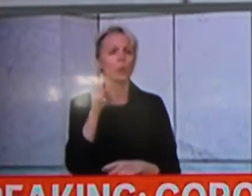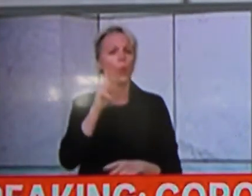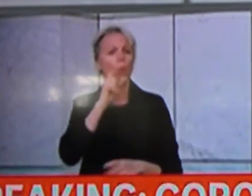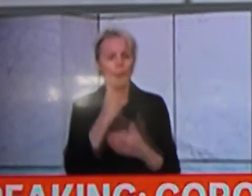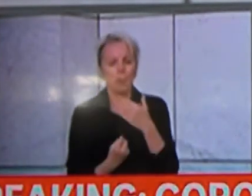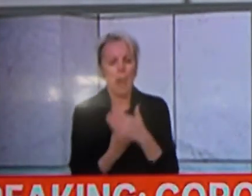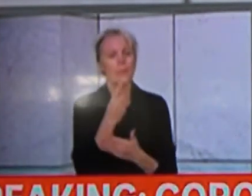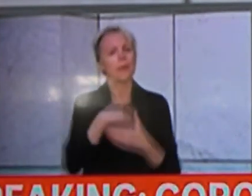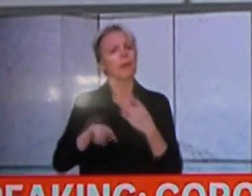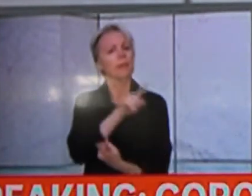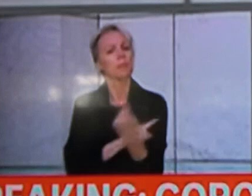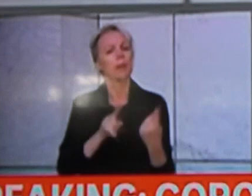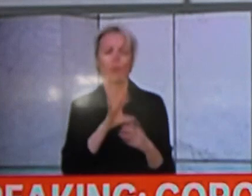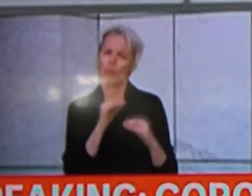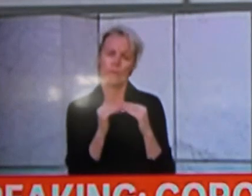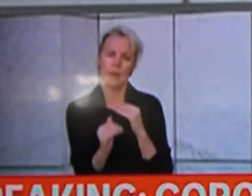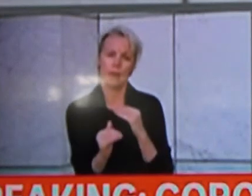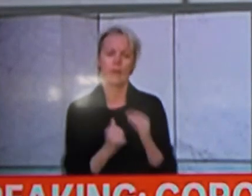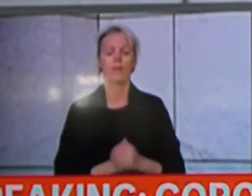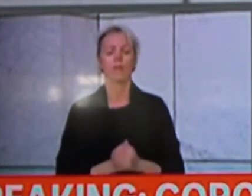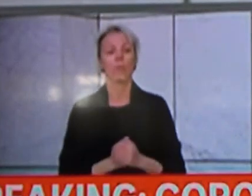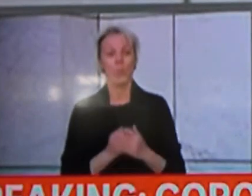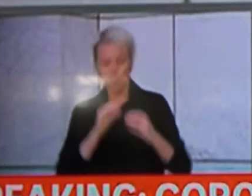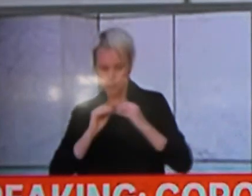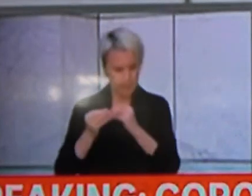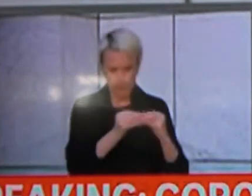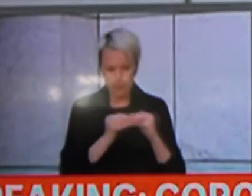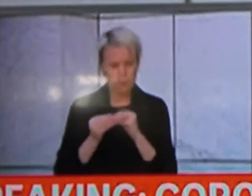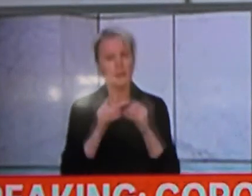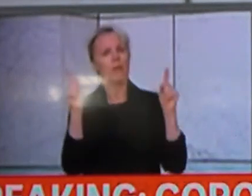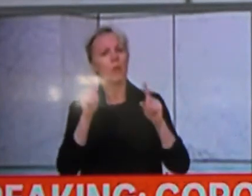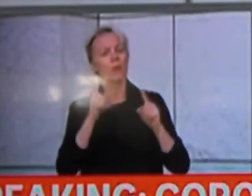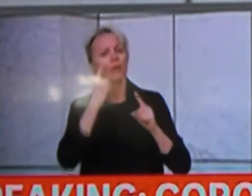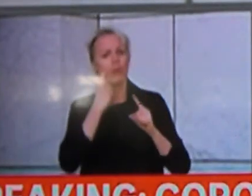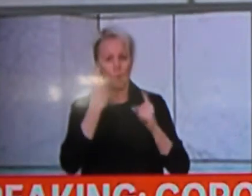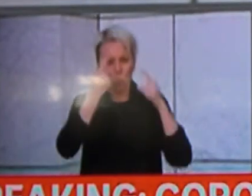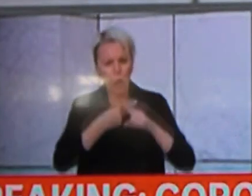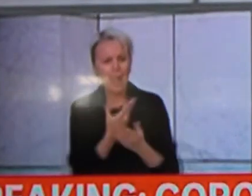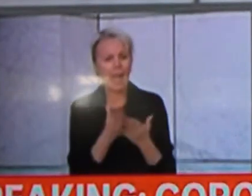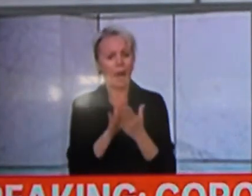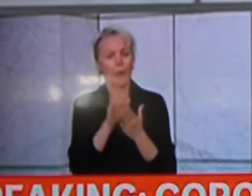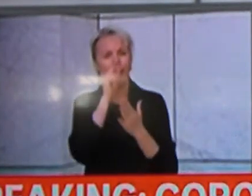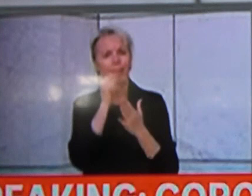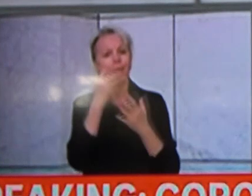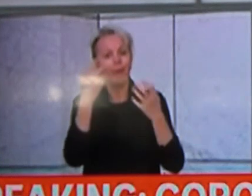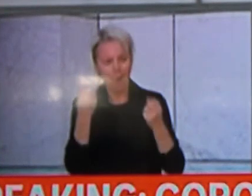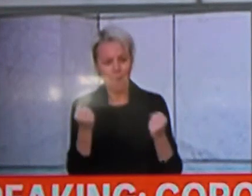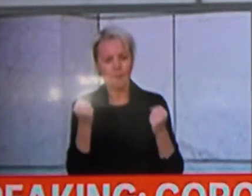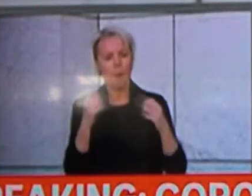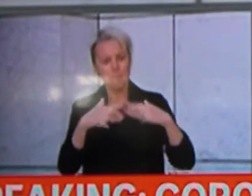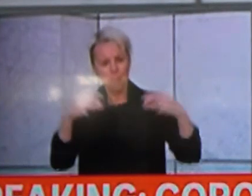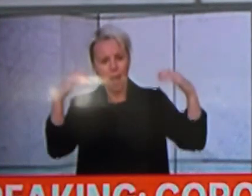We're working through issues that would enable the Parliament to be reconvened on an emergency basis to deal with any